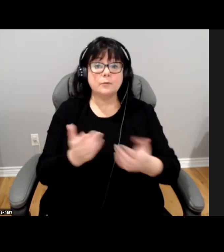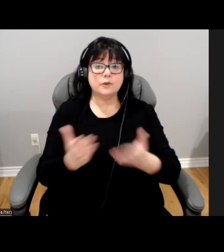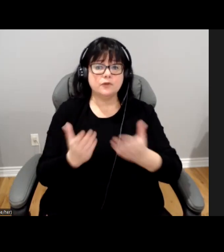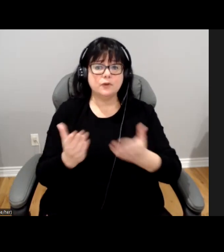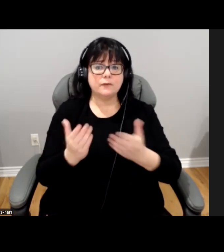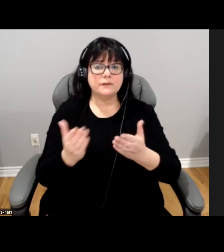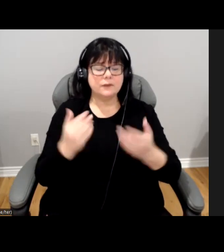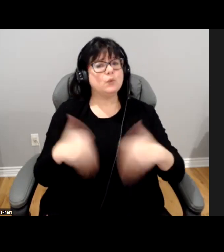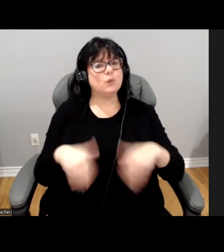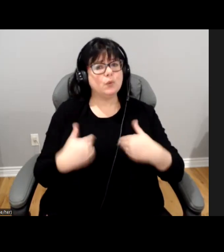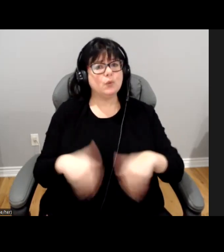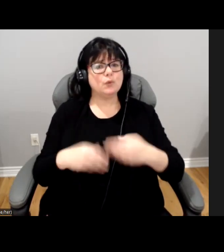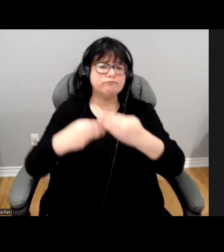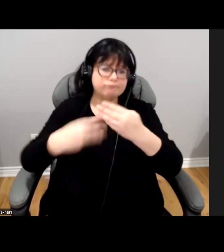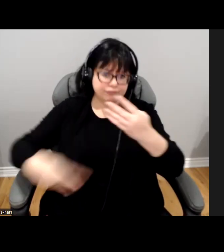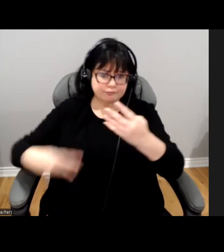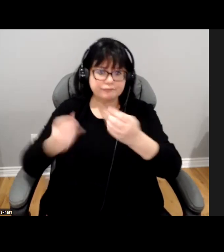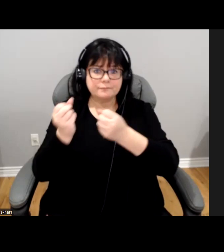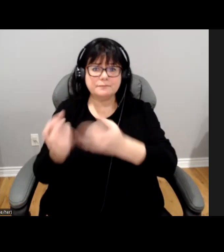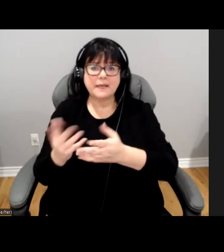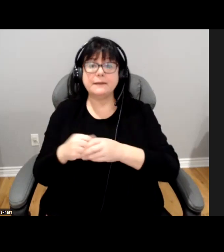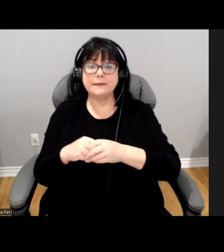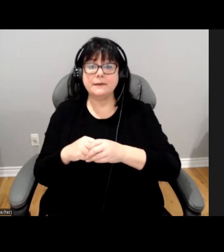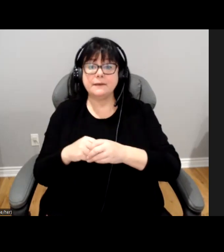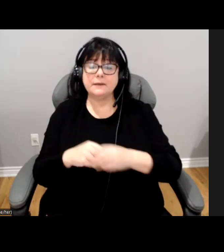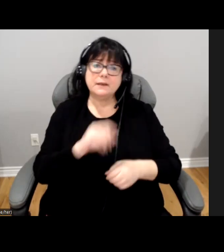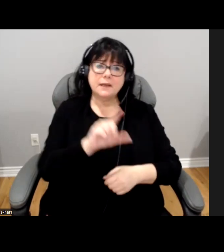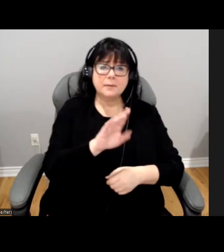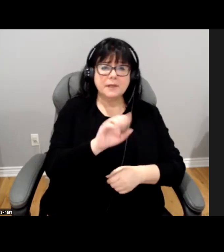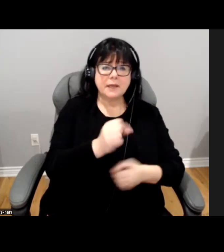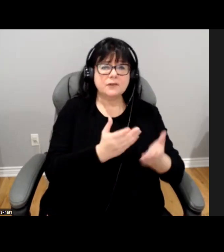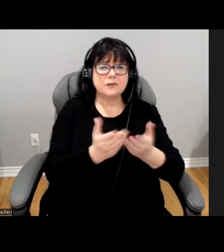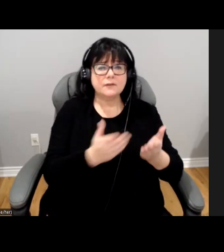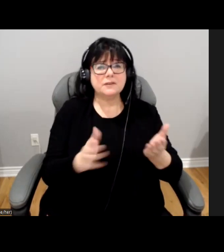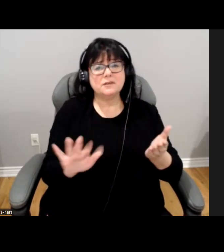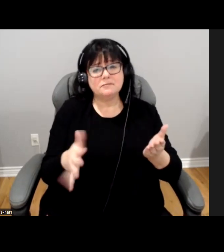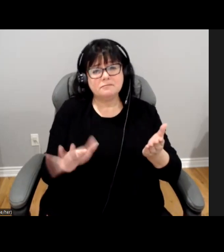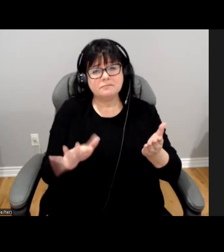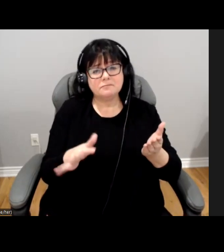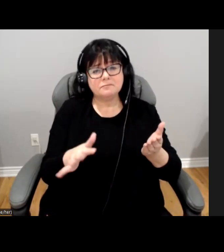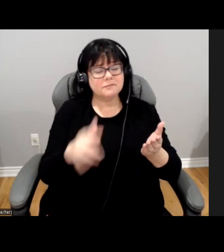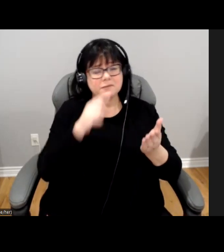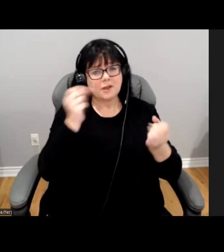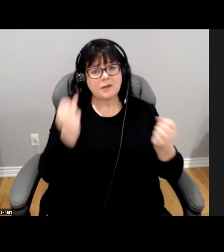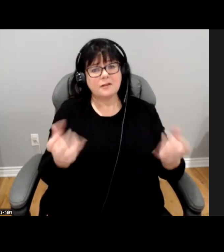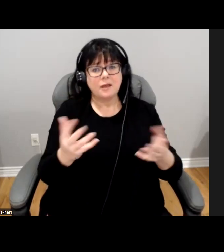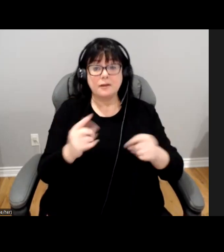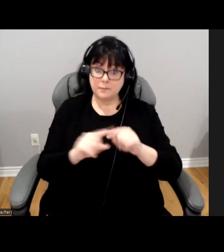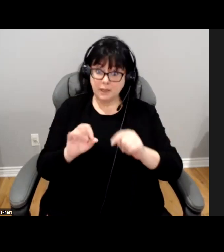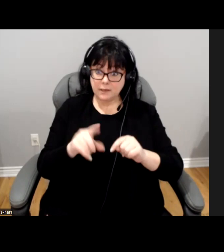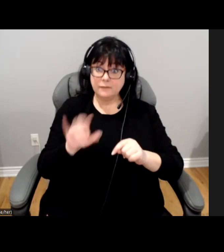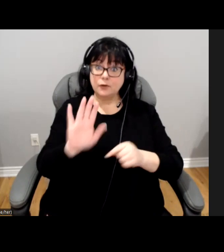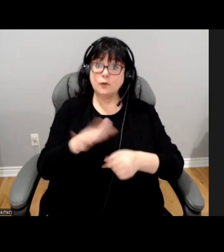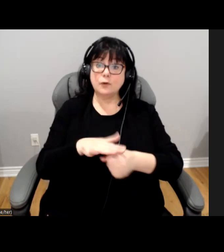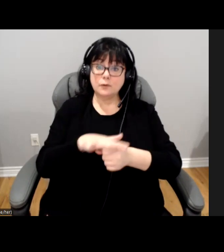with LBS services, but definitely with employment services across the province. So if you happen to be in an area